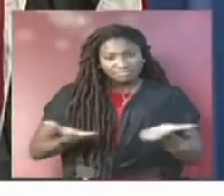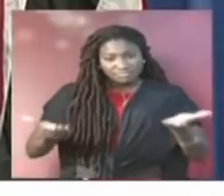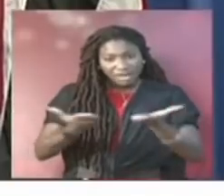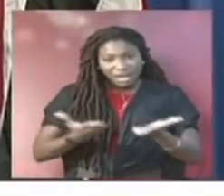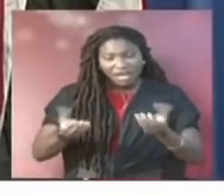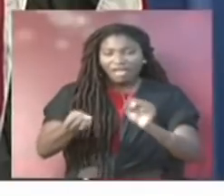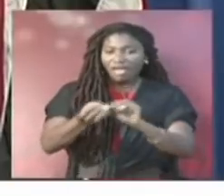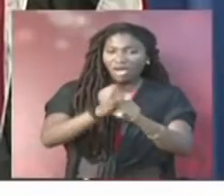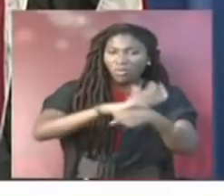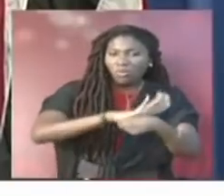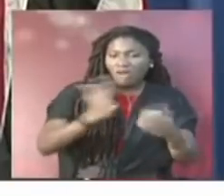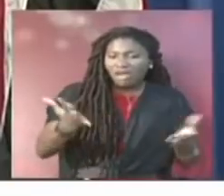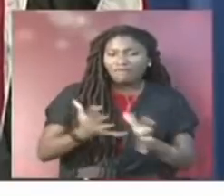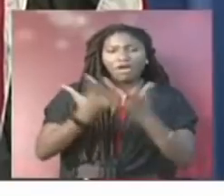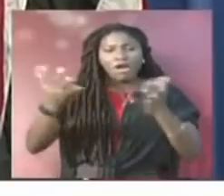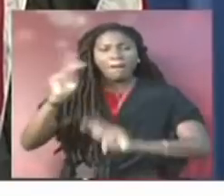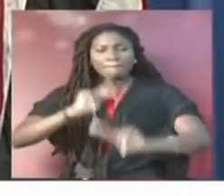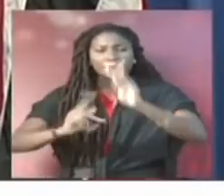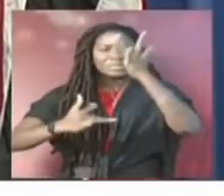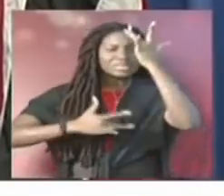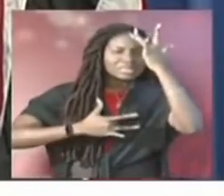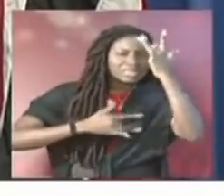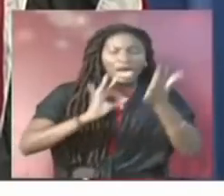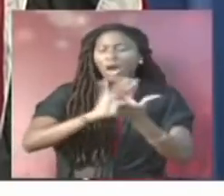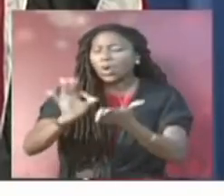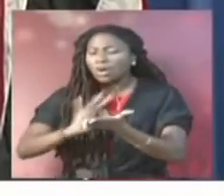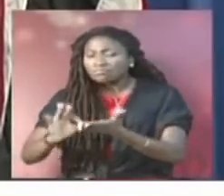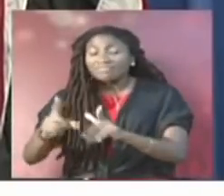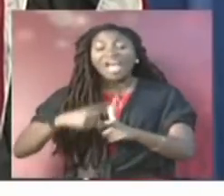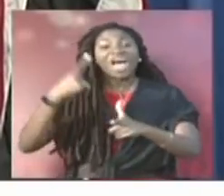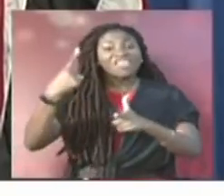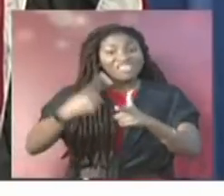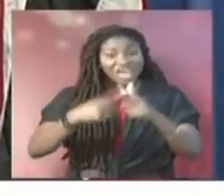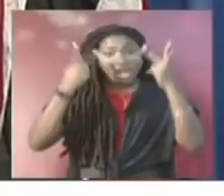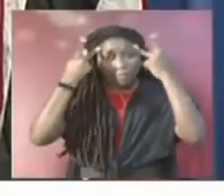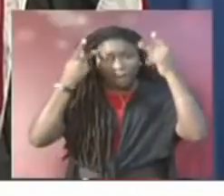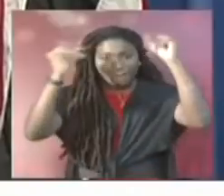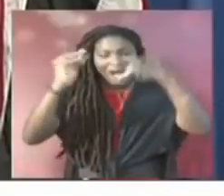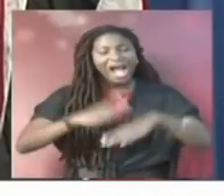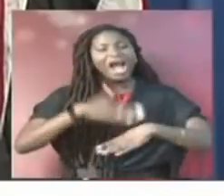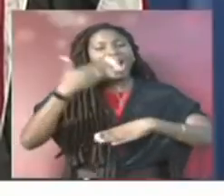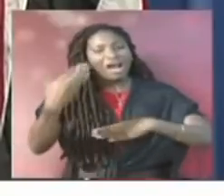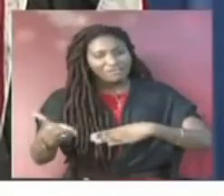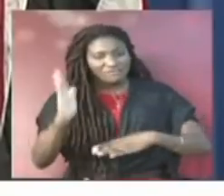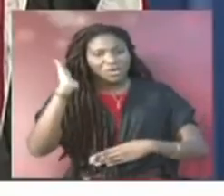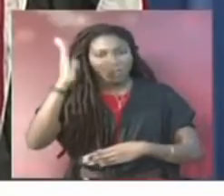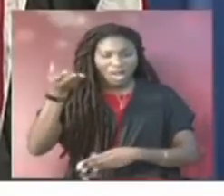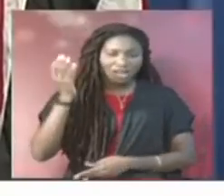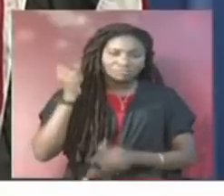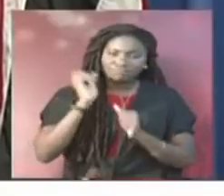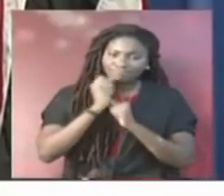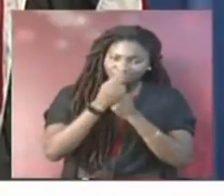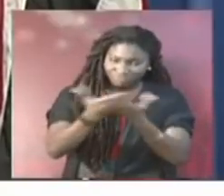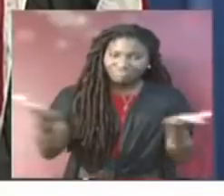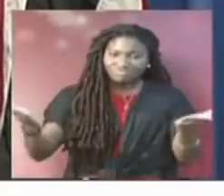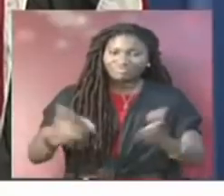from the data collected, and then I will come back and respond to what is being told to the population.